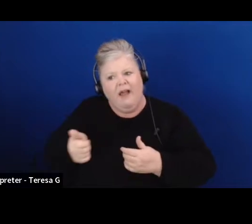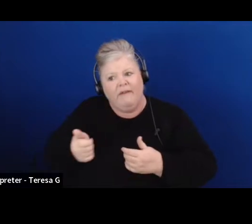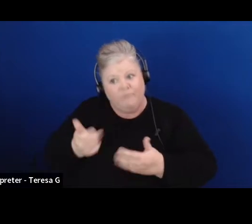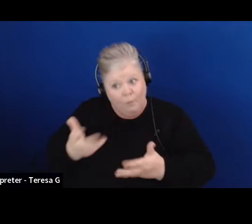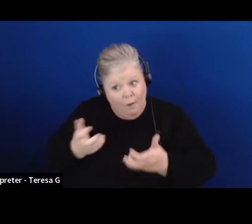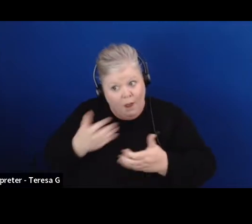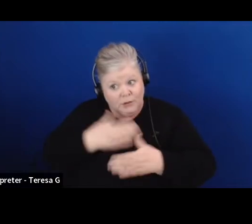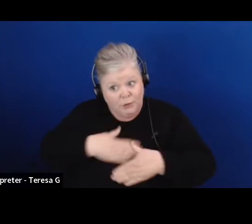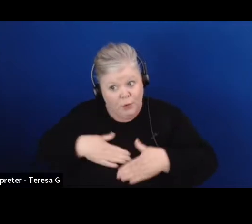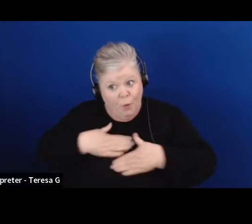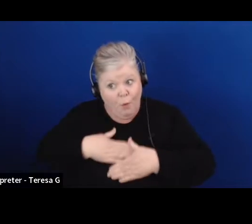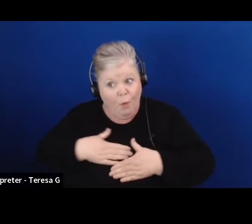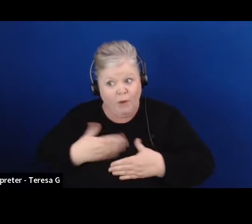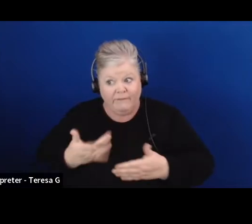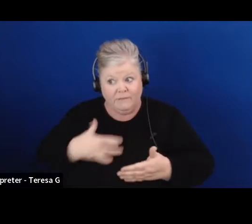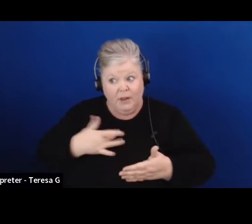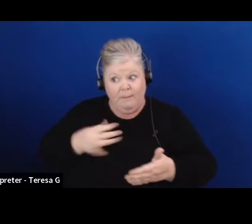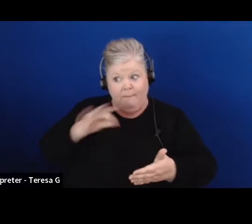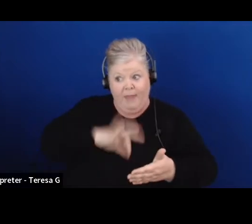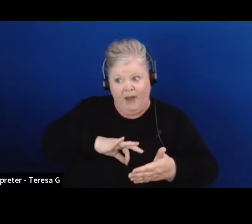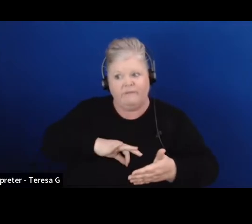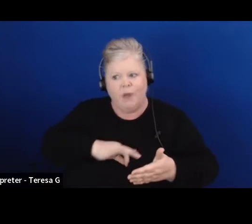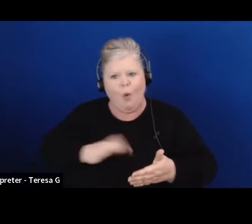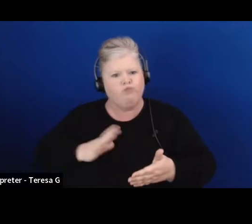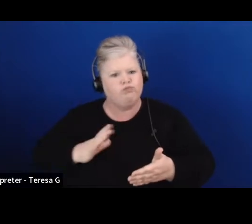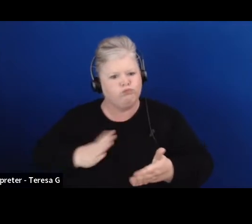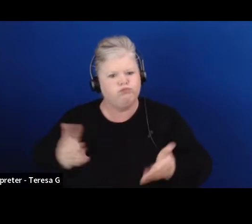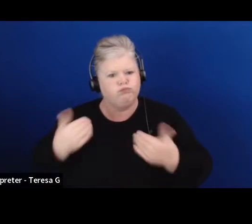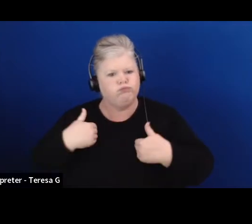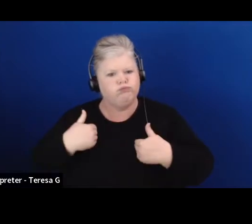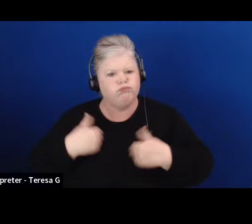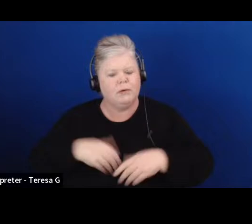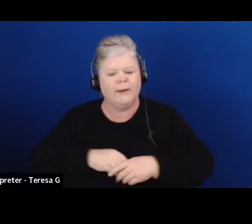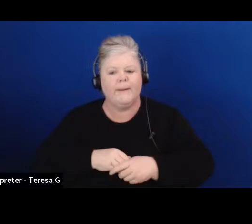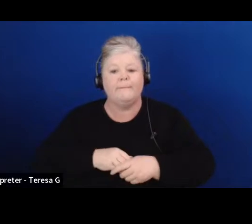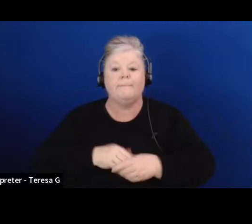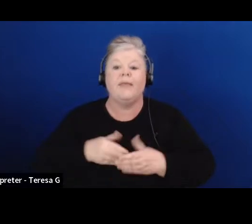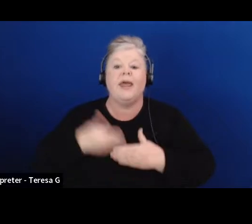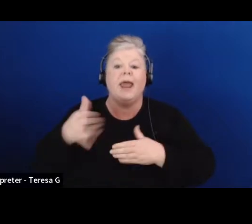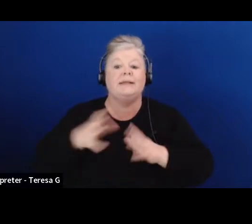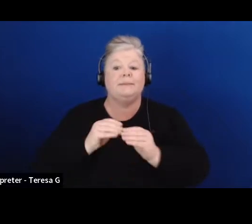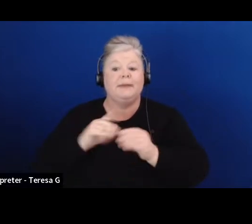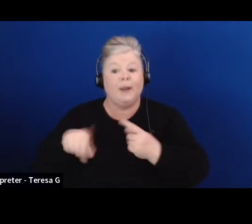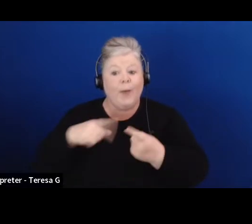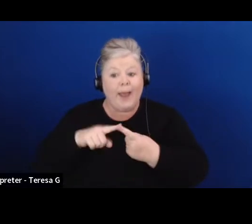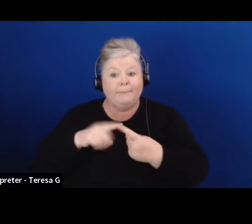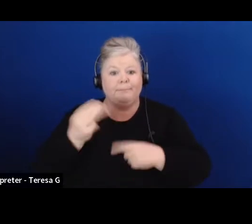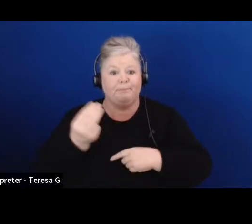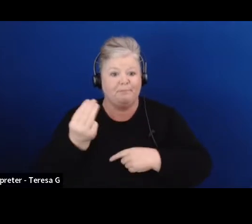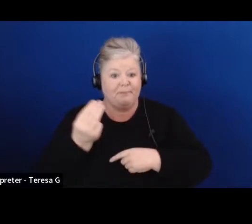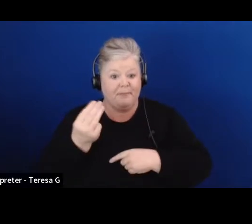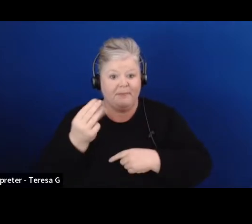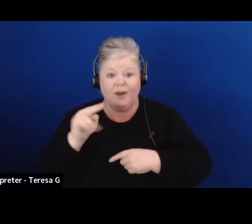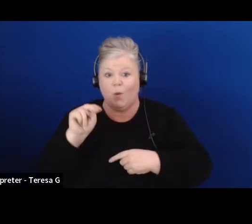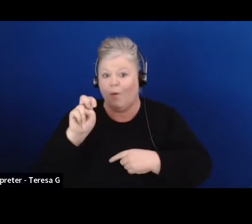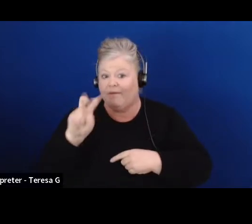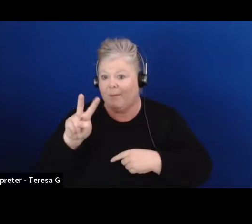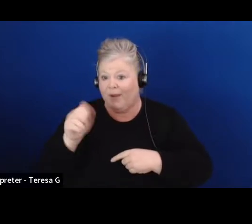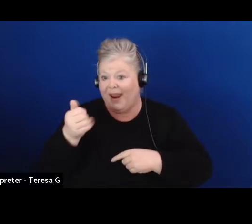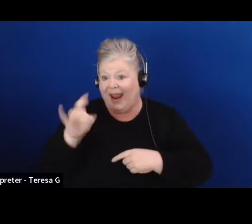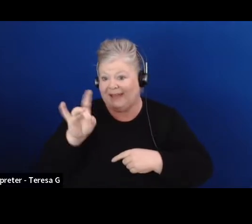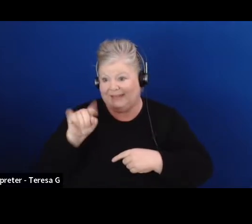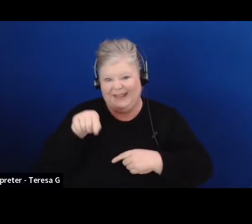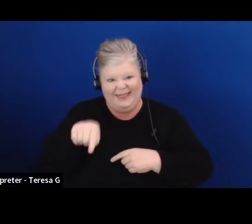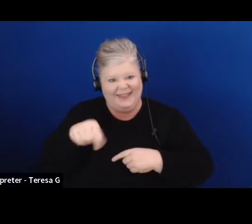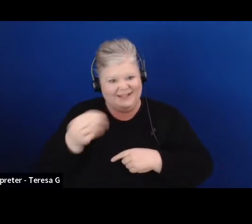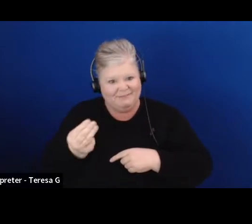and benefit from the meetings. Our next meeting is Monday, November 18th, this coming Monday.